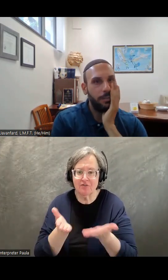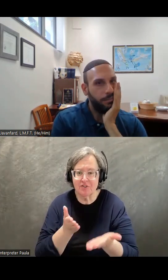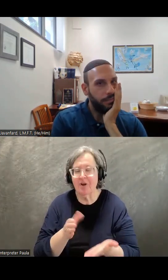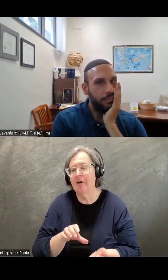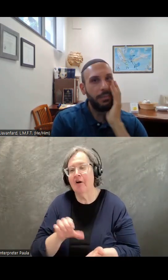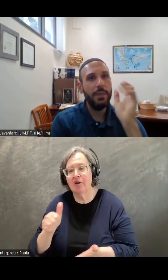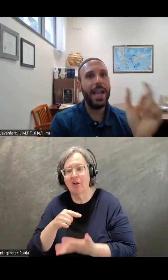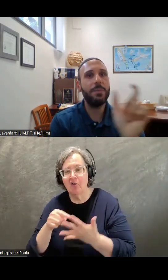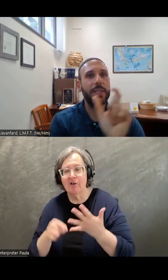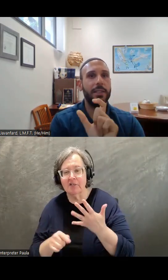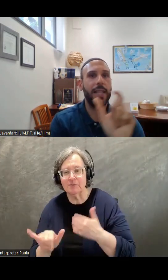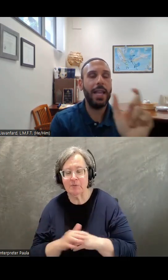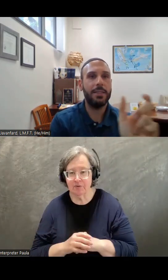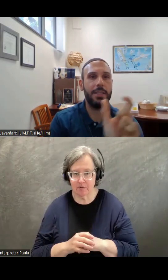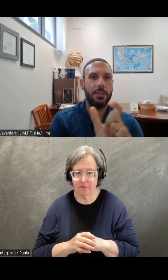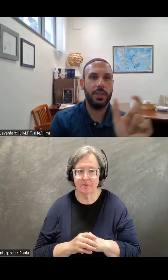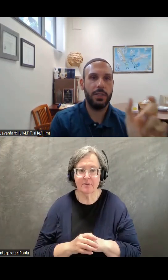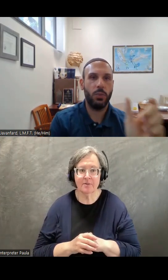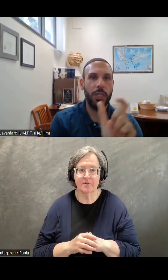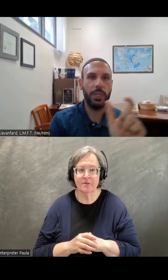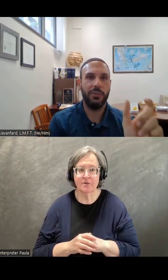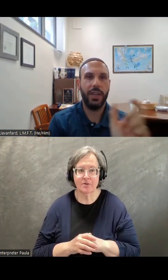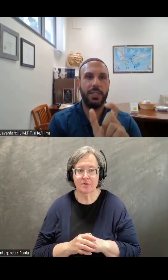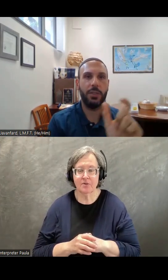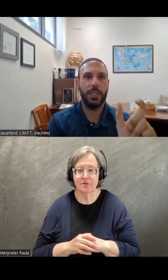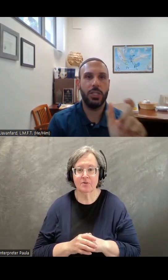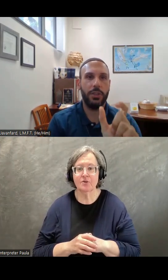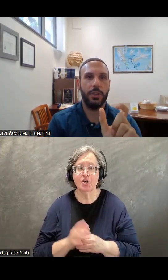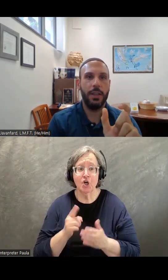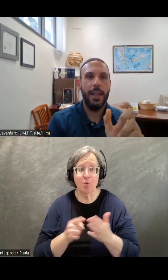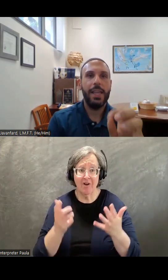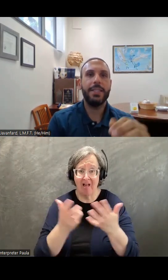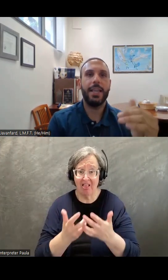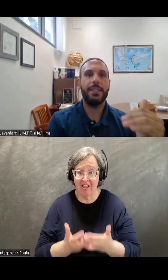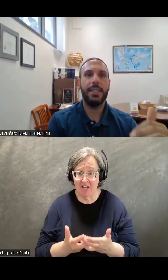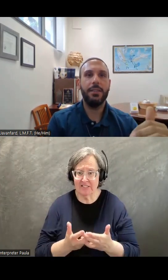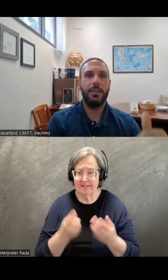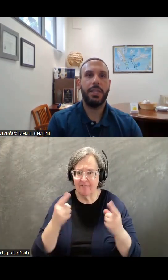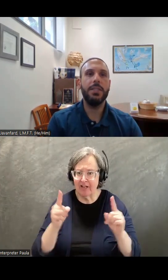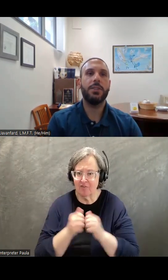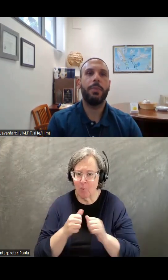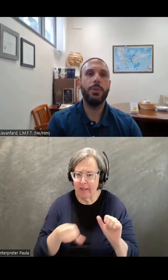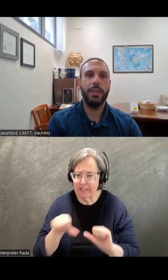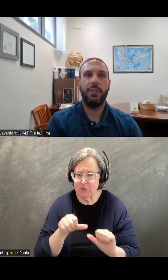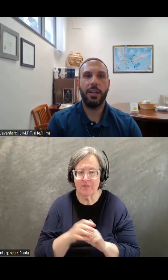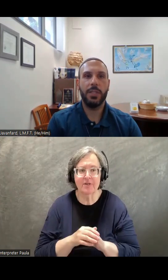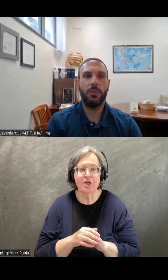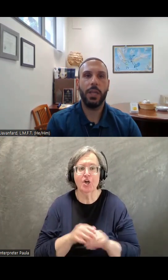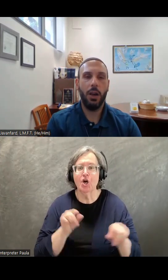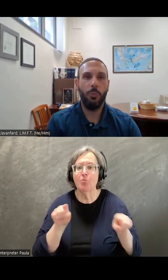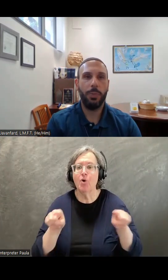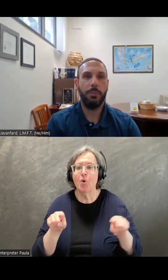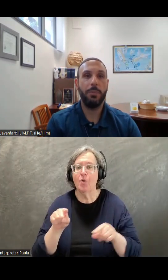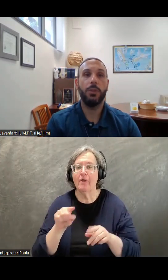well. The aspect that aligns these services really effectively with each other is the idea that these are both environments